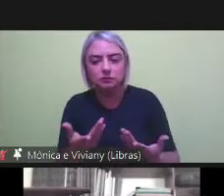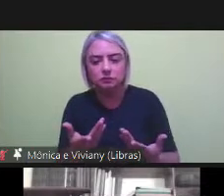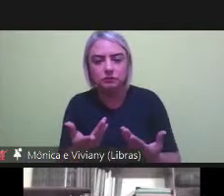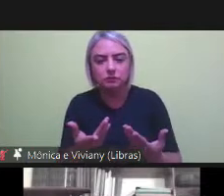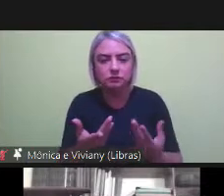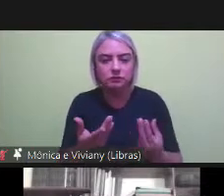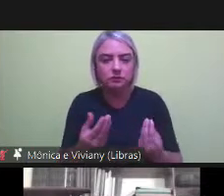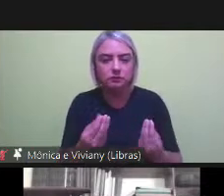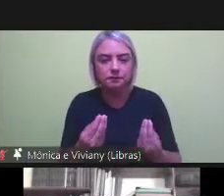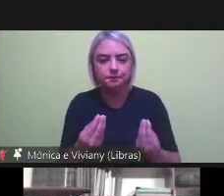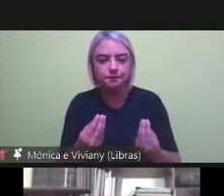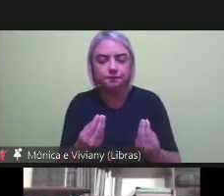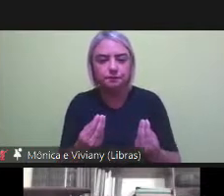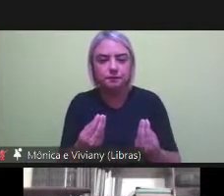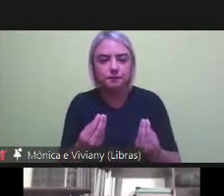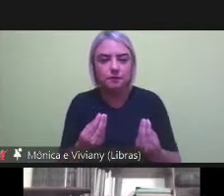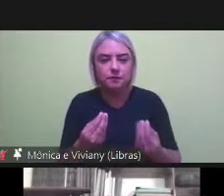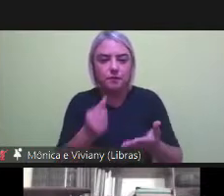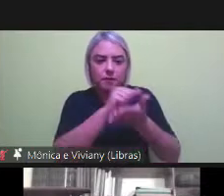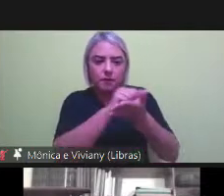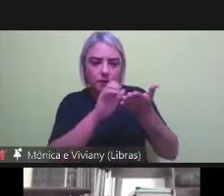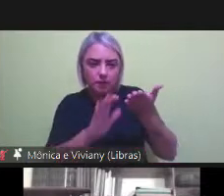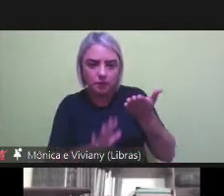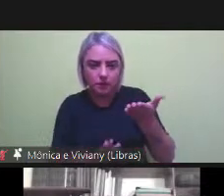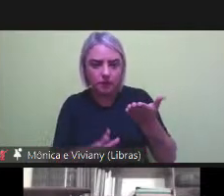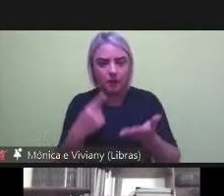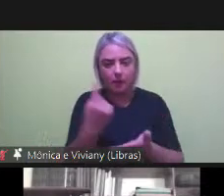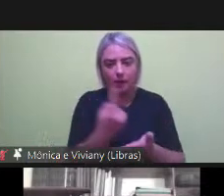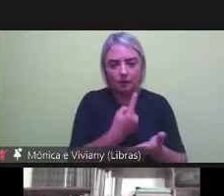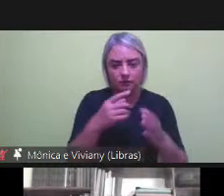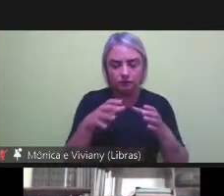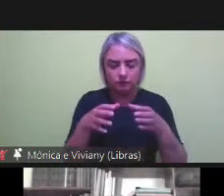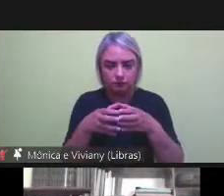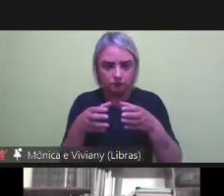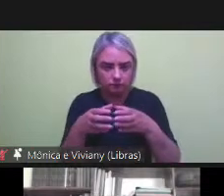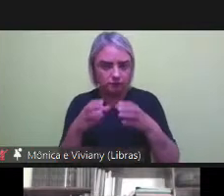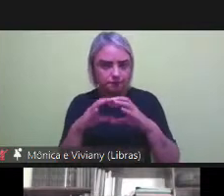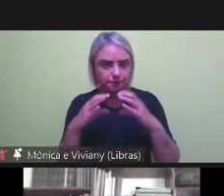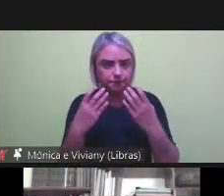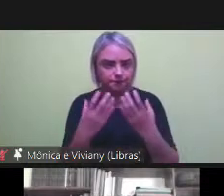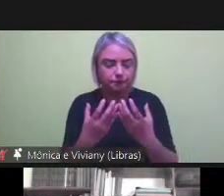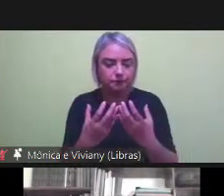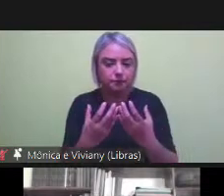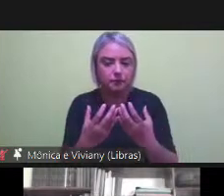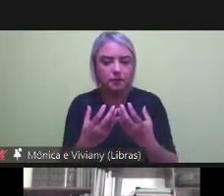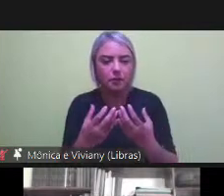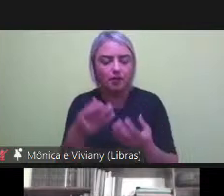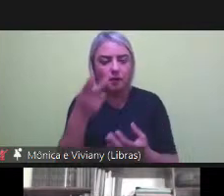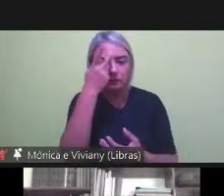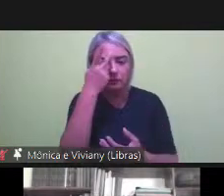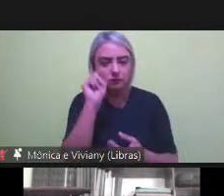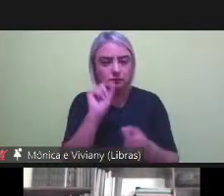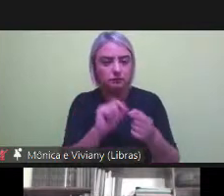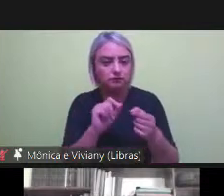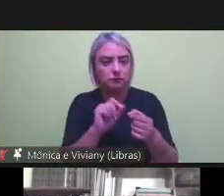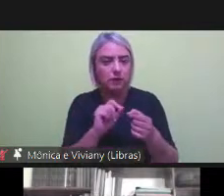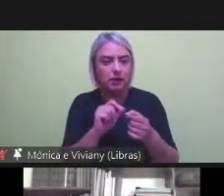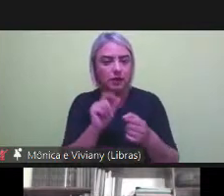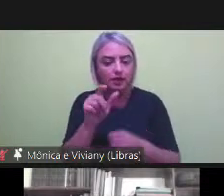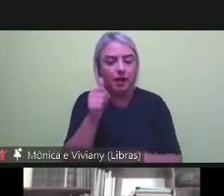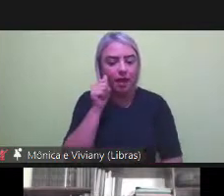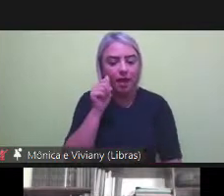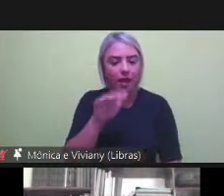both the individual and the group one, and which it was highlighted this content,